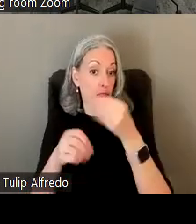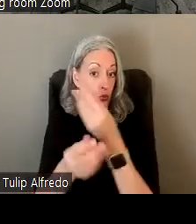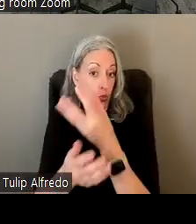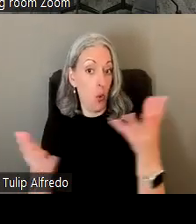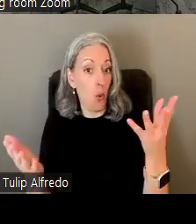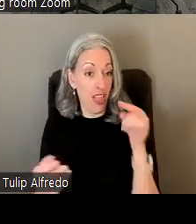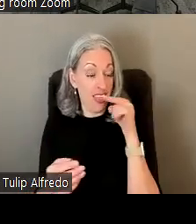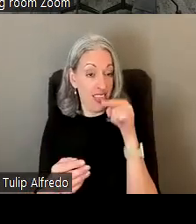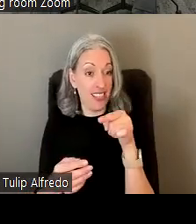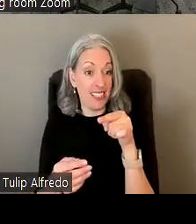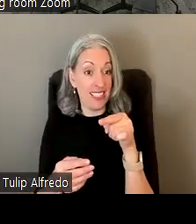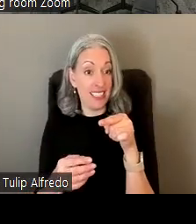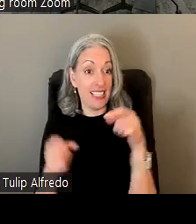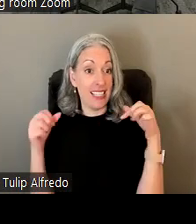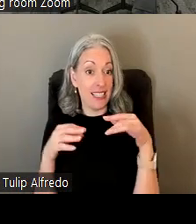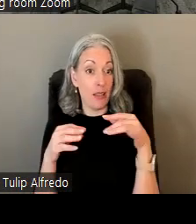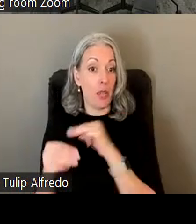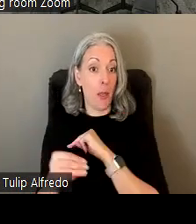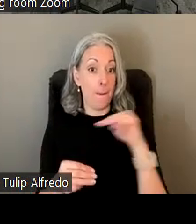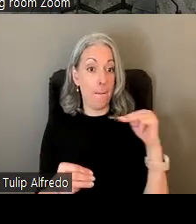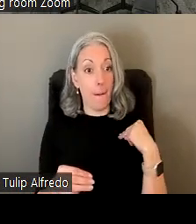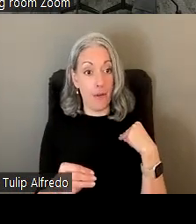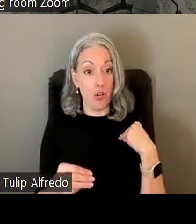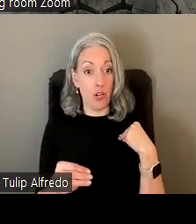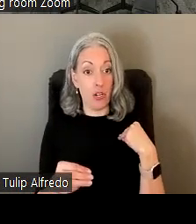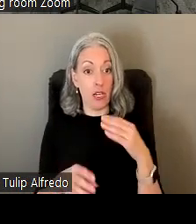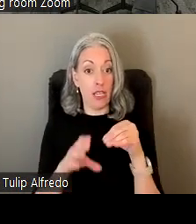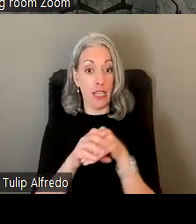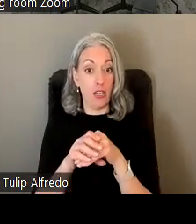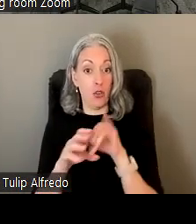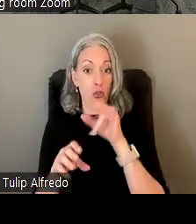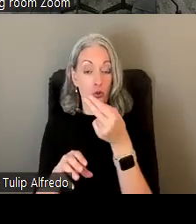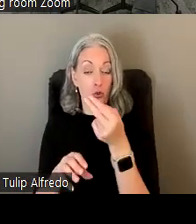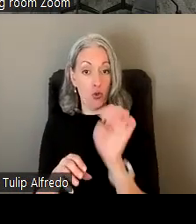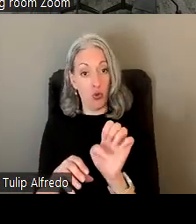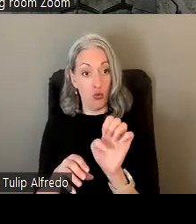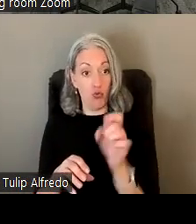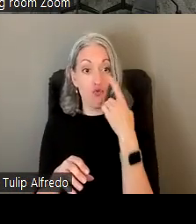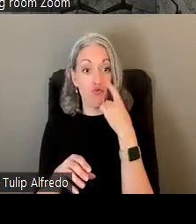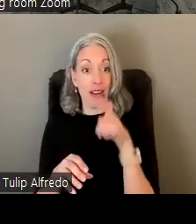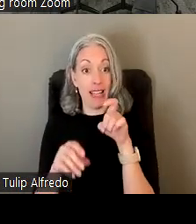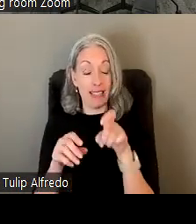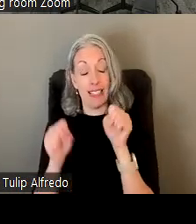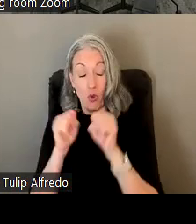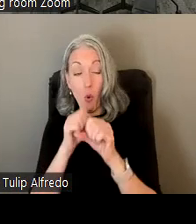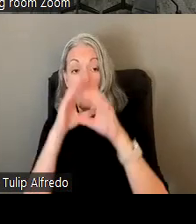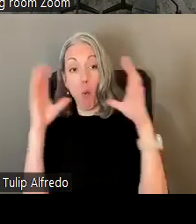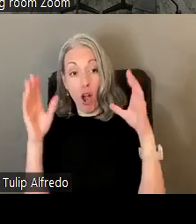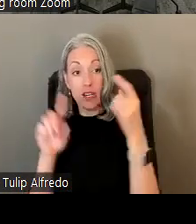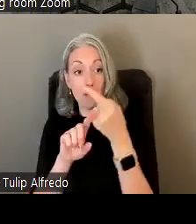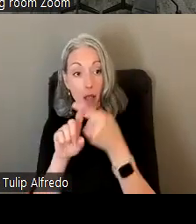going to introduce our annual resolution recognizing June as the Alzheimer's Disease and Brain Awareness Month. So be on the lookout for